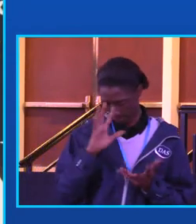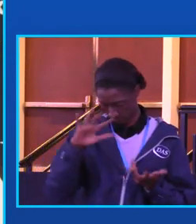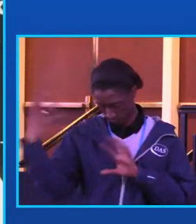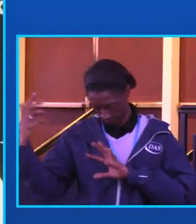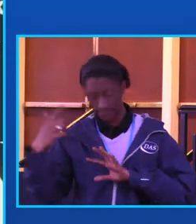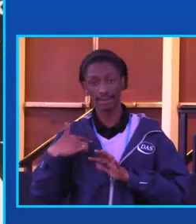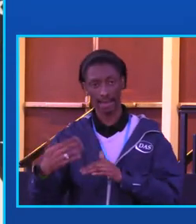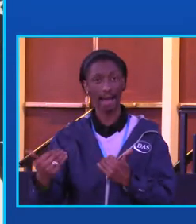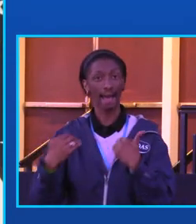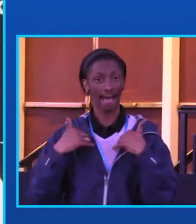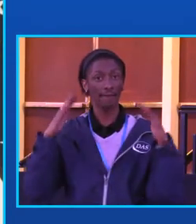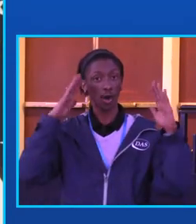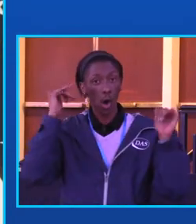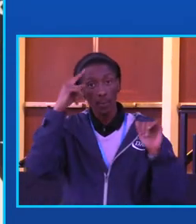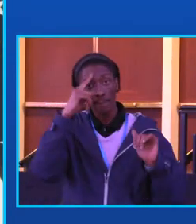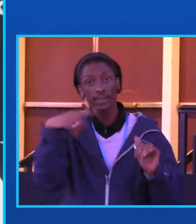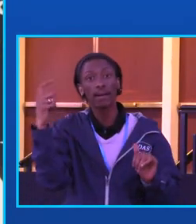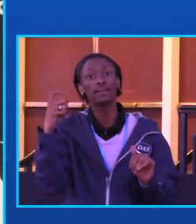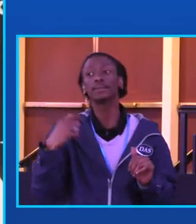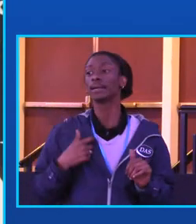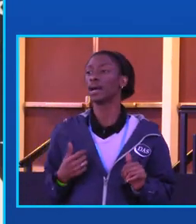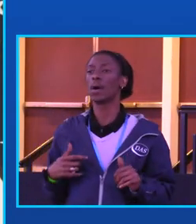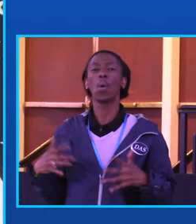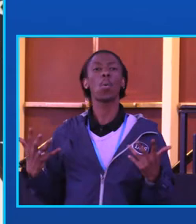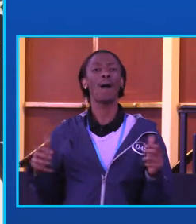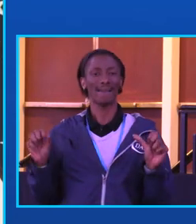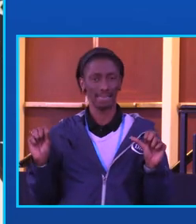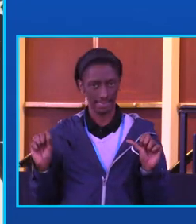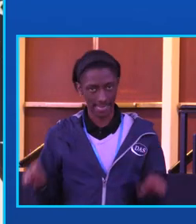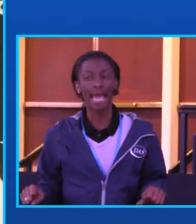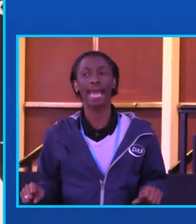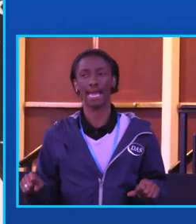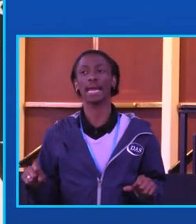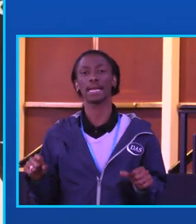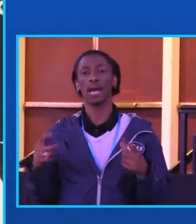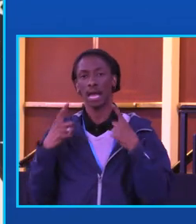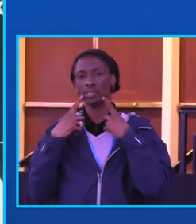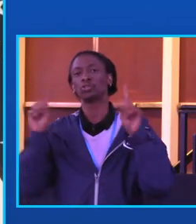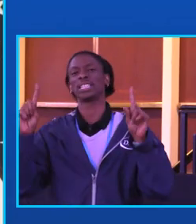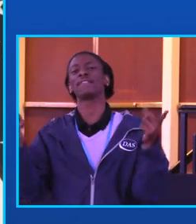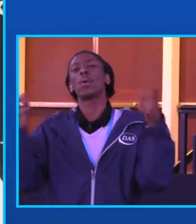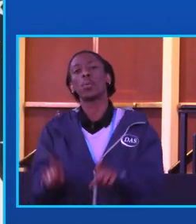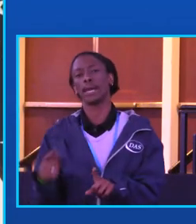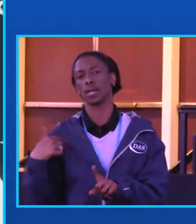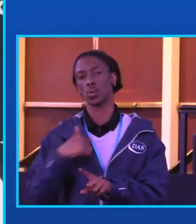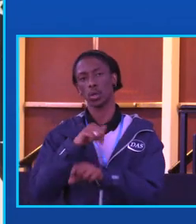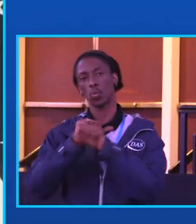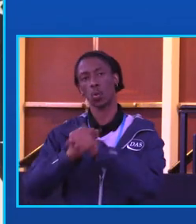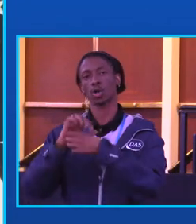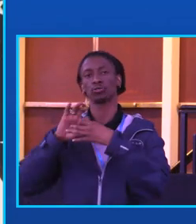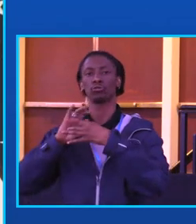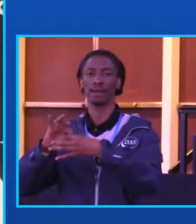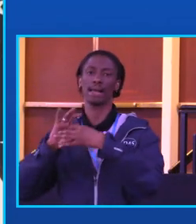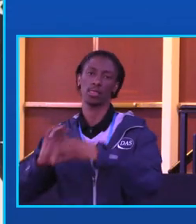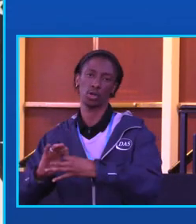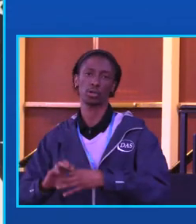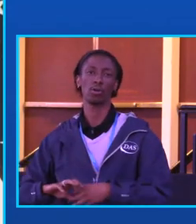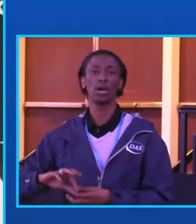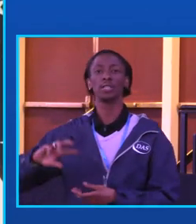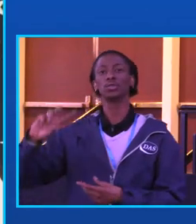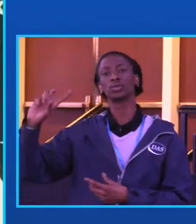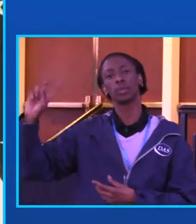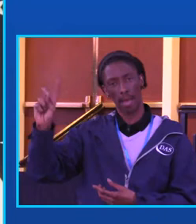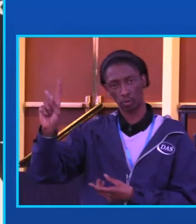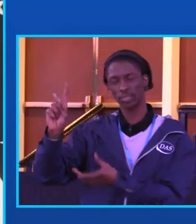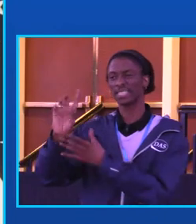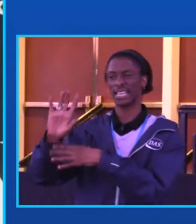me hope is the possibility of what can be achieved when we work together. Democracy is on the ballot